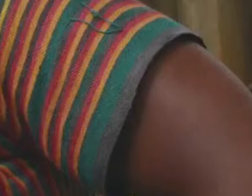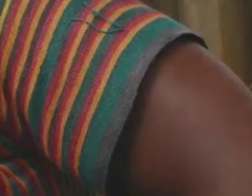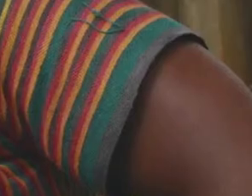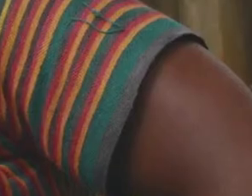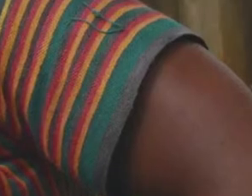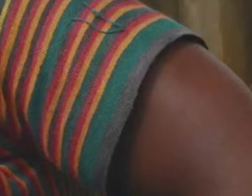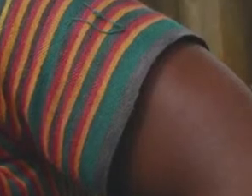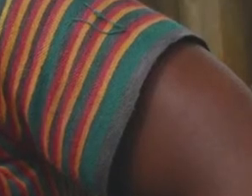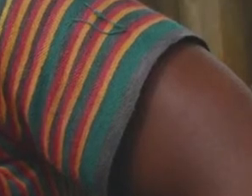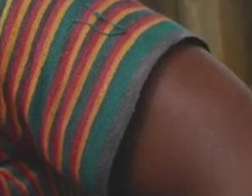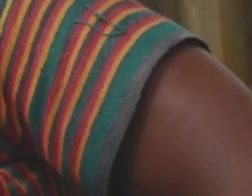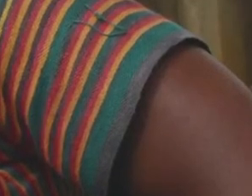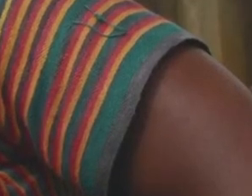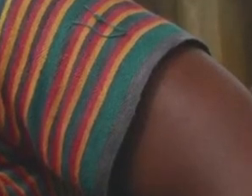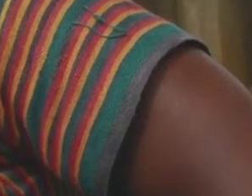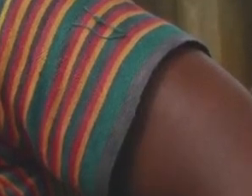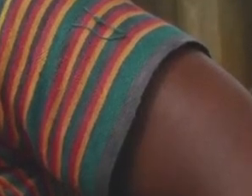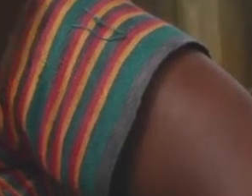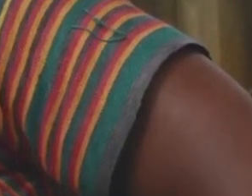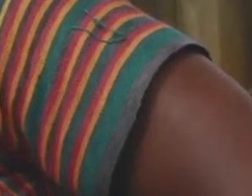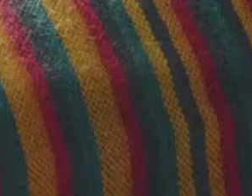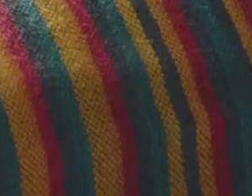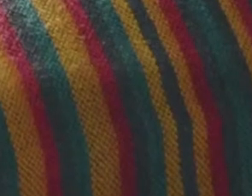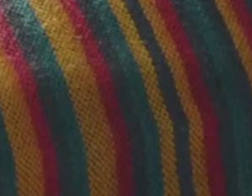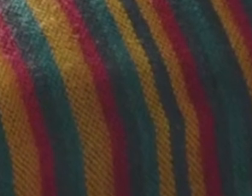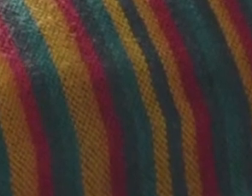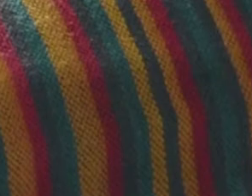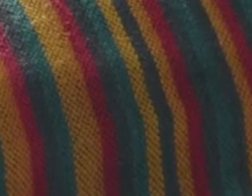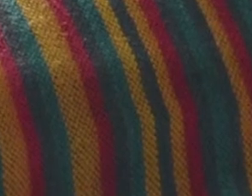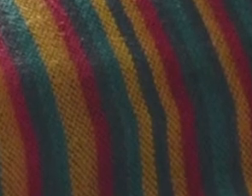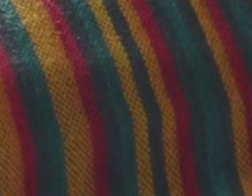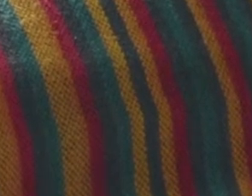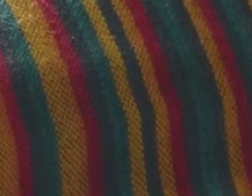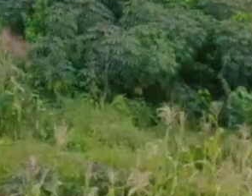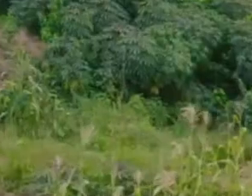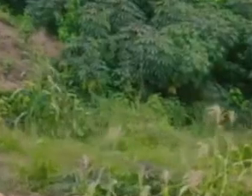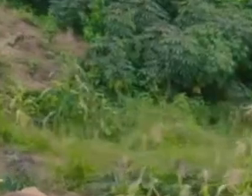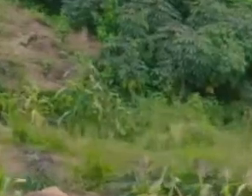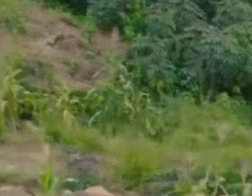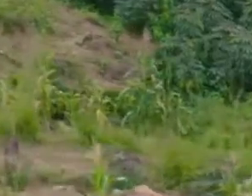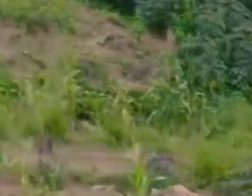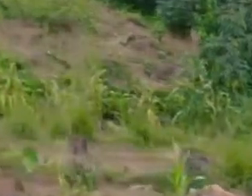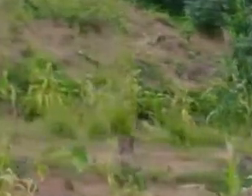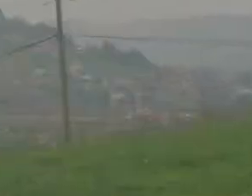tomorrow's success belongs to those who keep today's records clean.